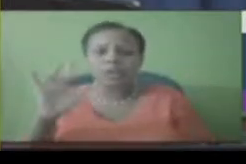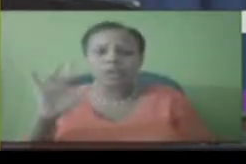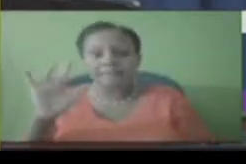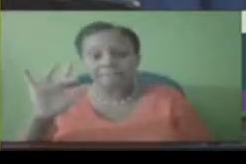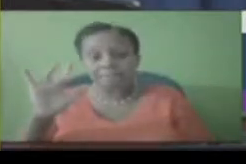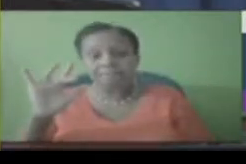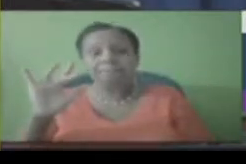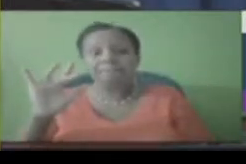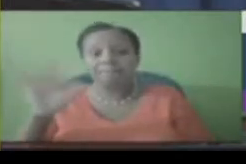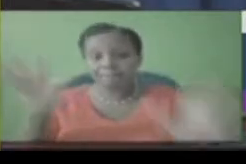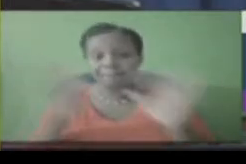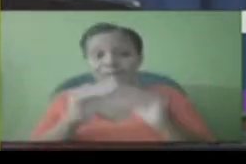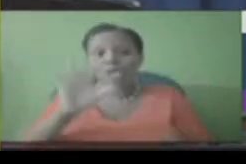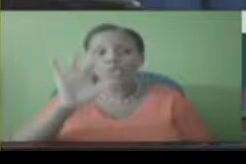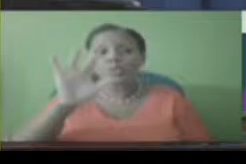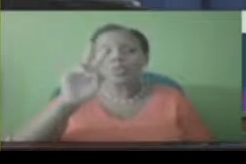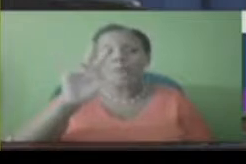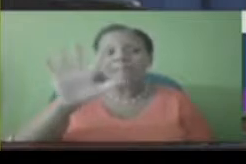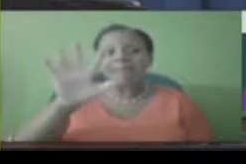TT dollars.